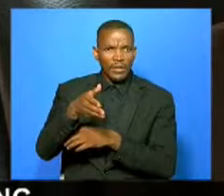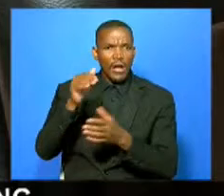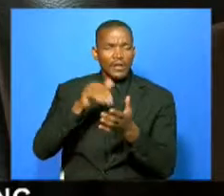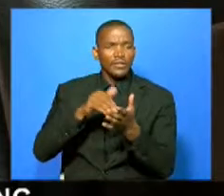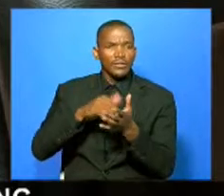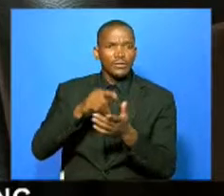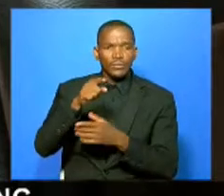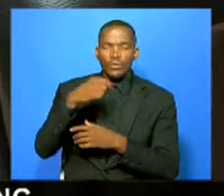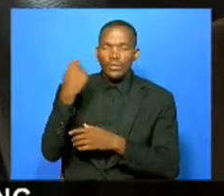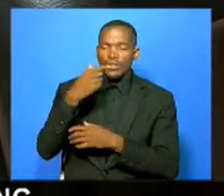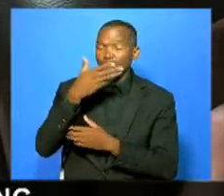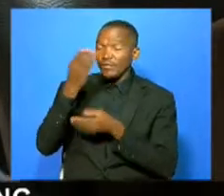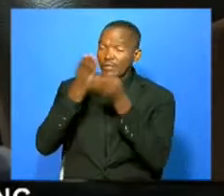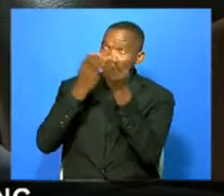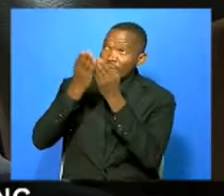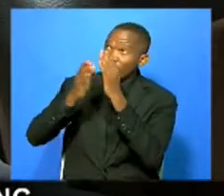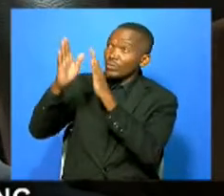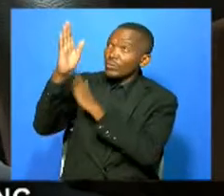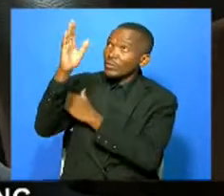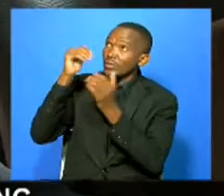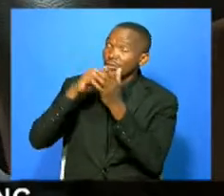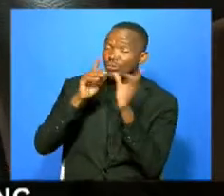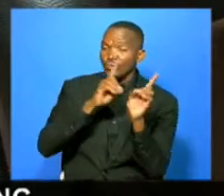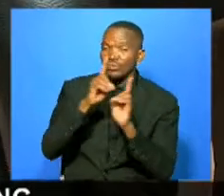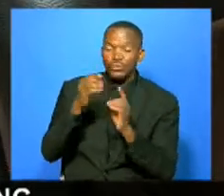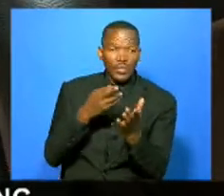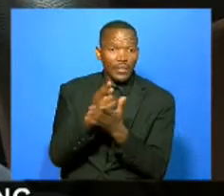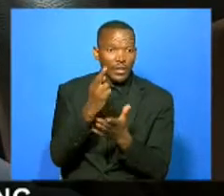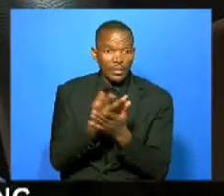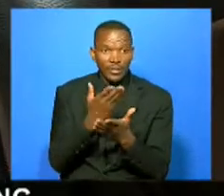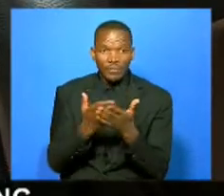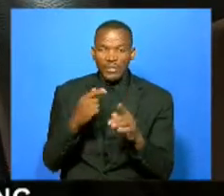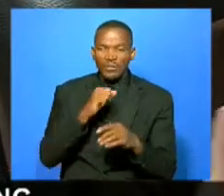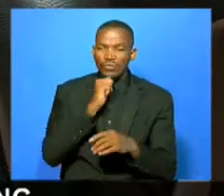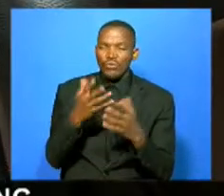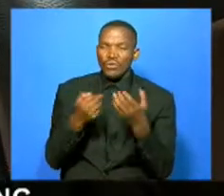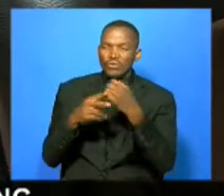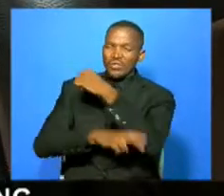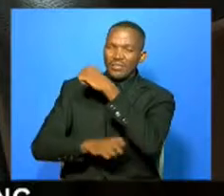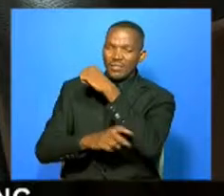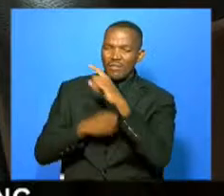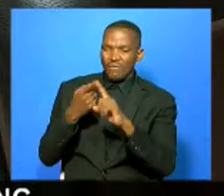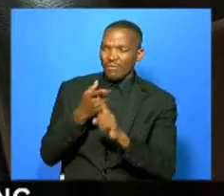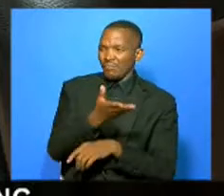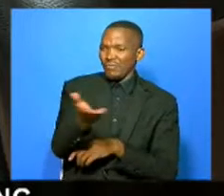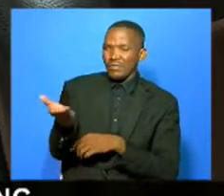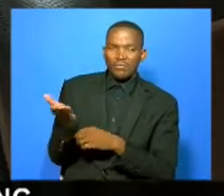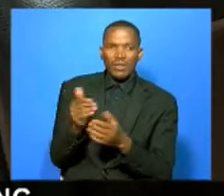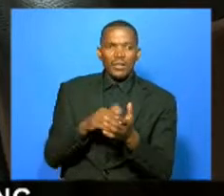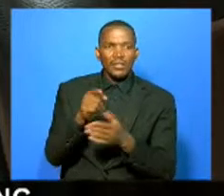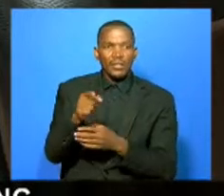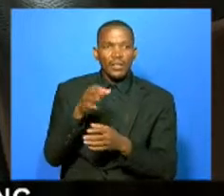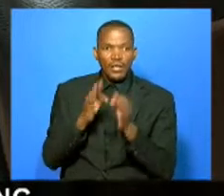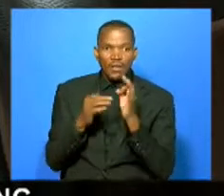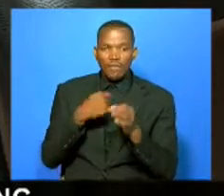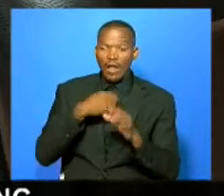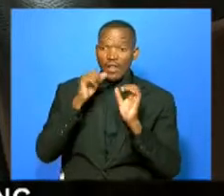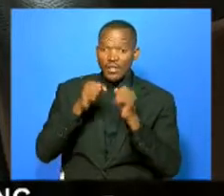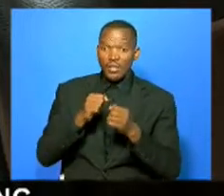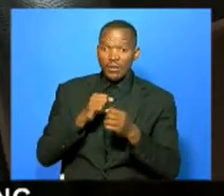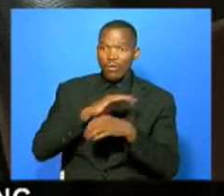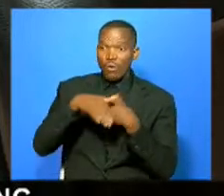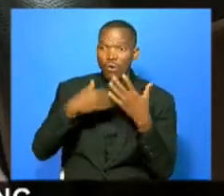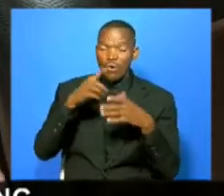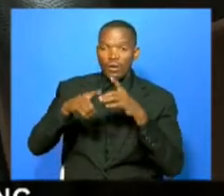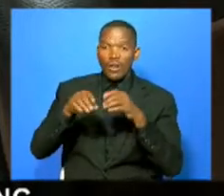I better serve God or do what's right with other people, that I'm not going to steal from them or whatever. So if I can get every country